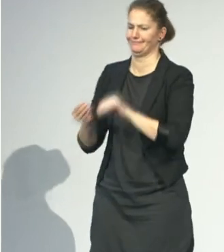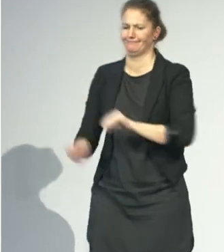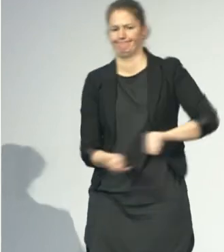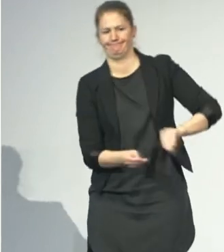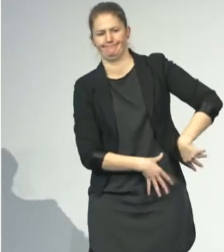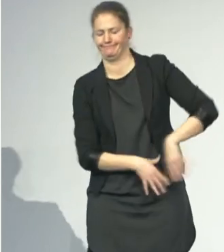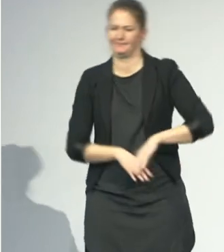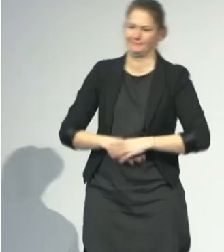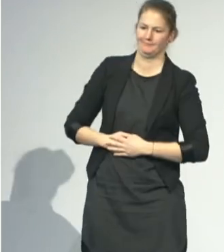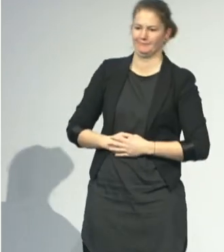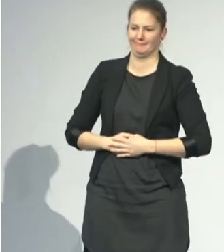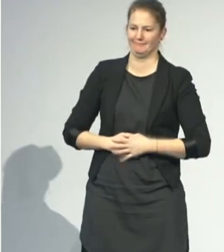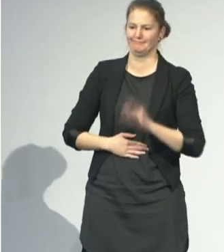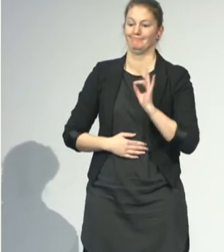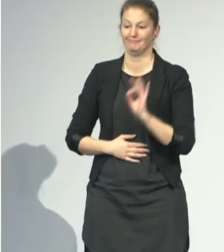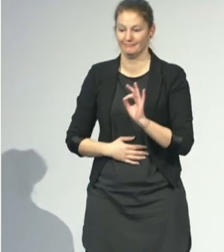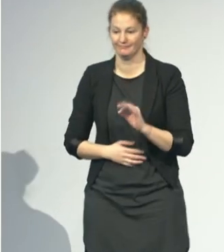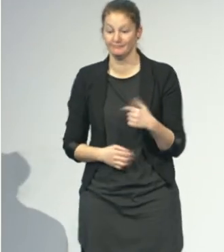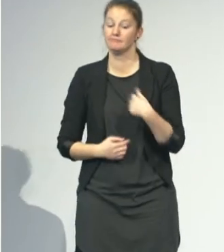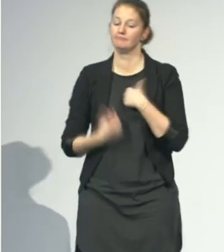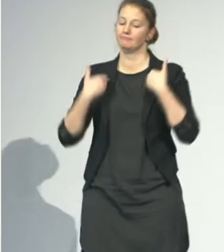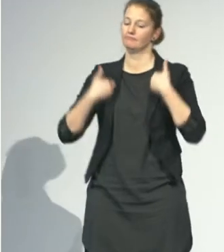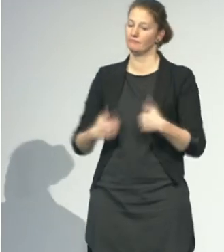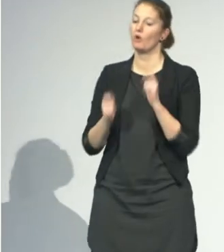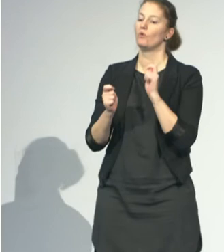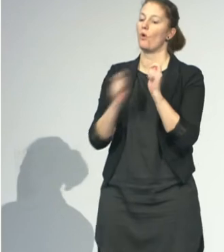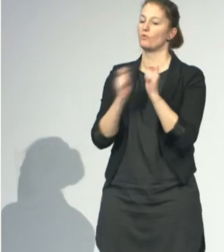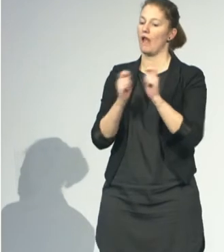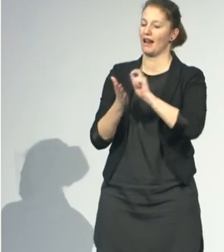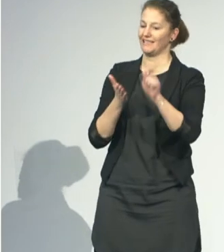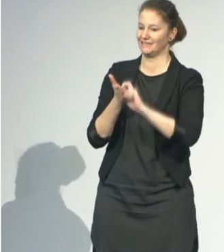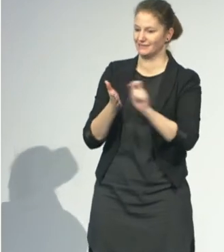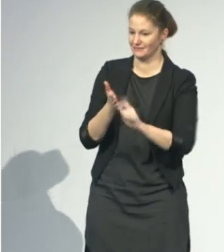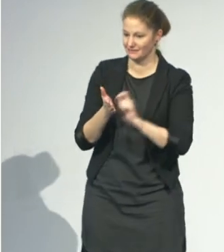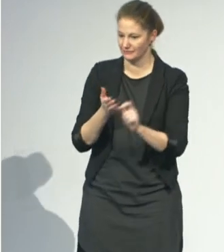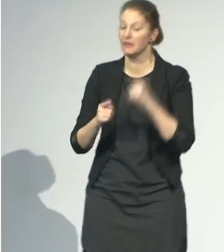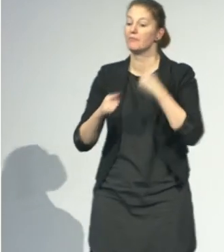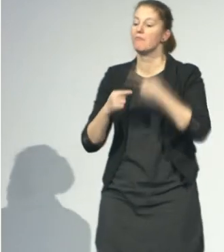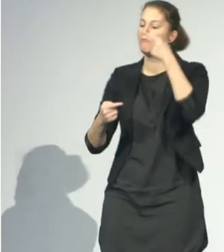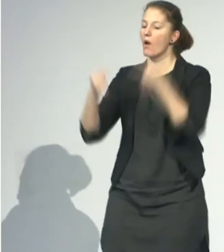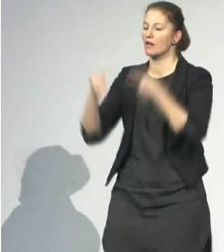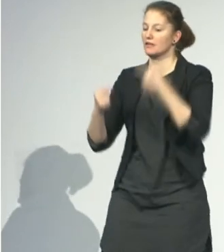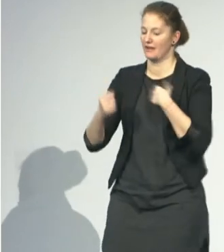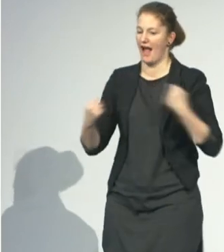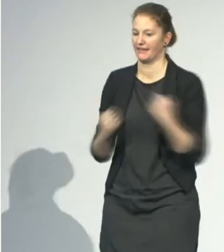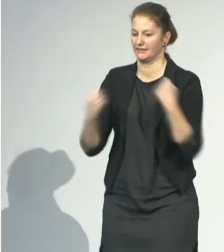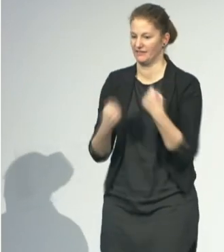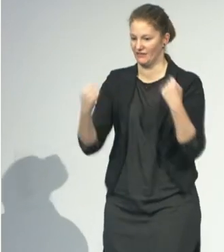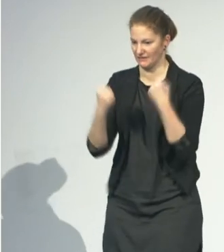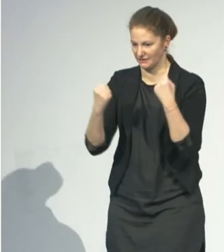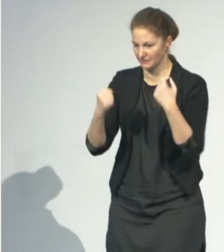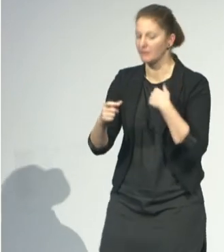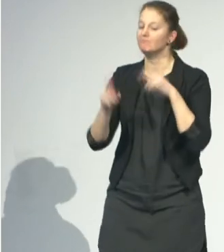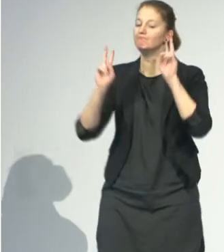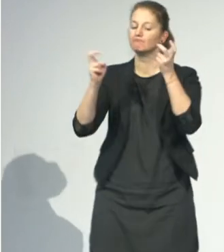and writer and political activist for inclusion. As a journalist, I believe that